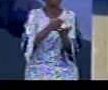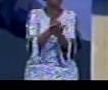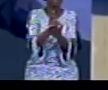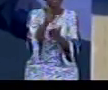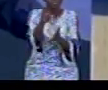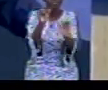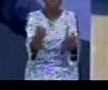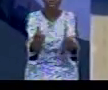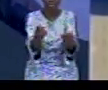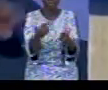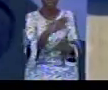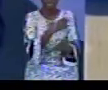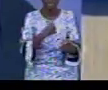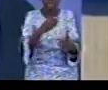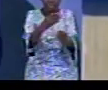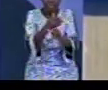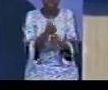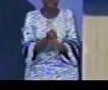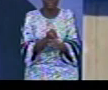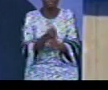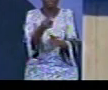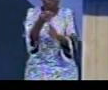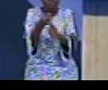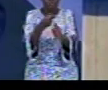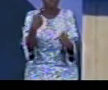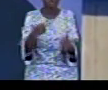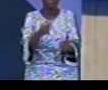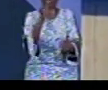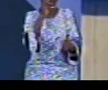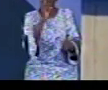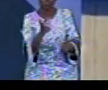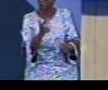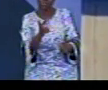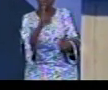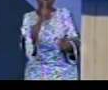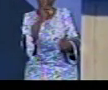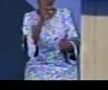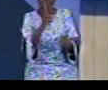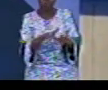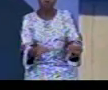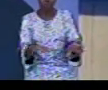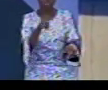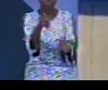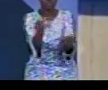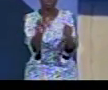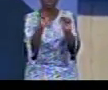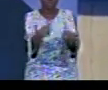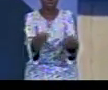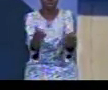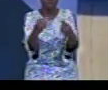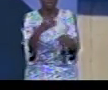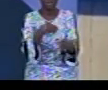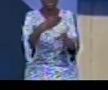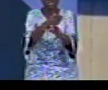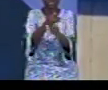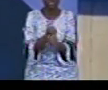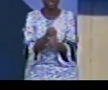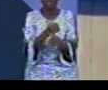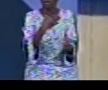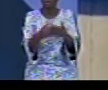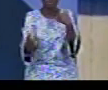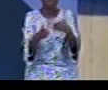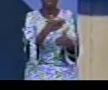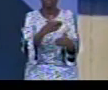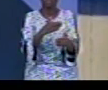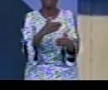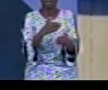your beach out of the water, it's still full. You can come and take whatever quantity you